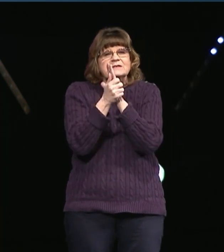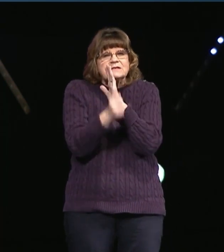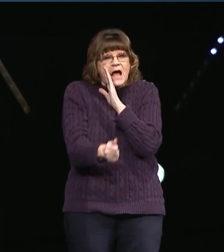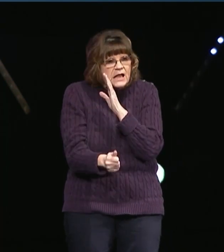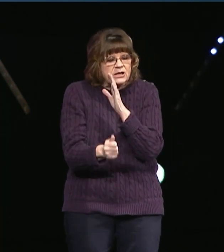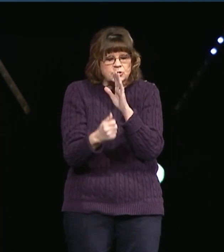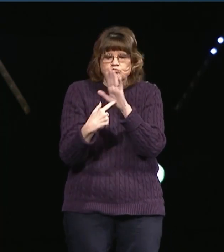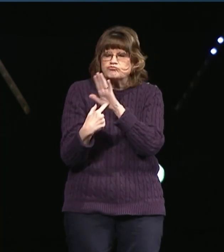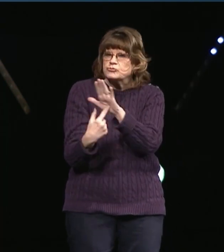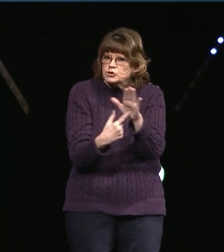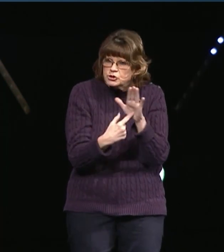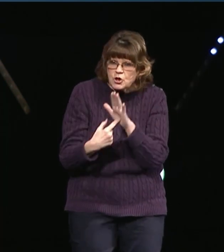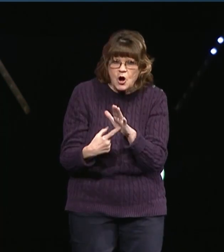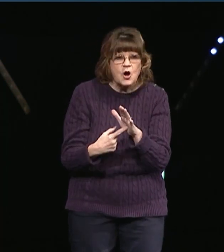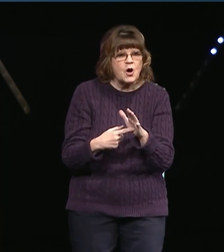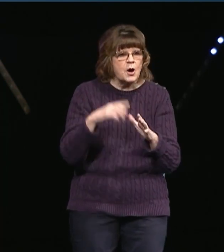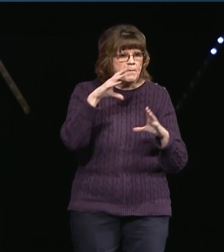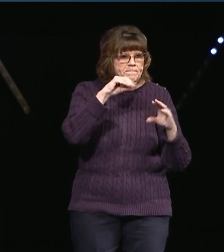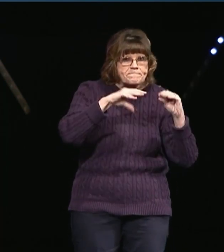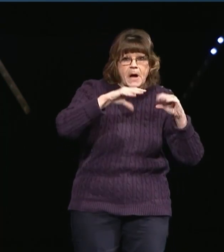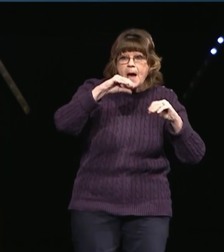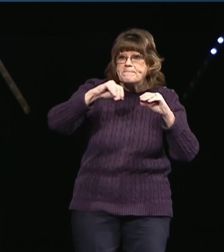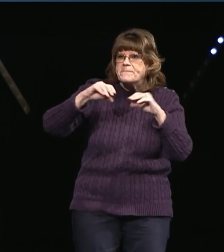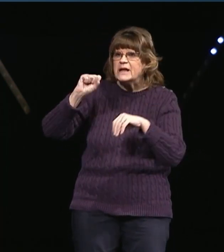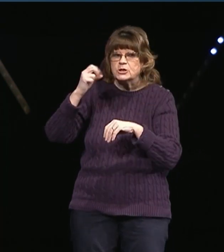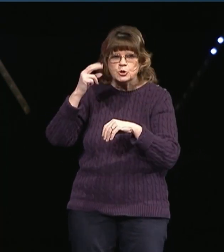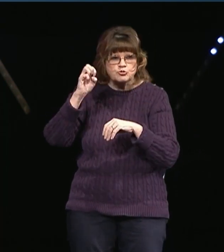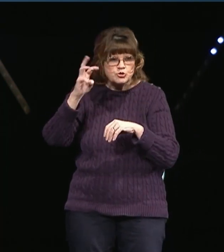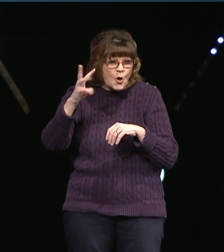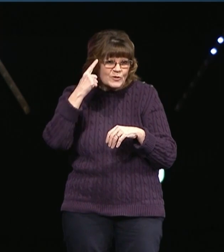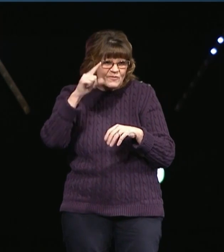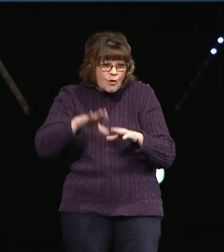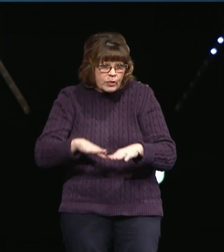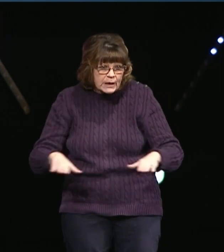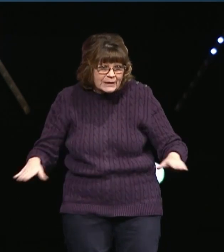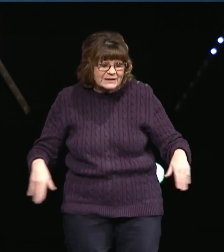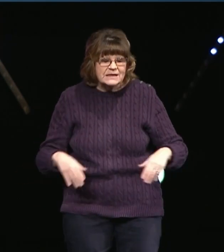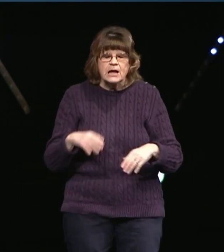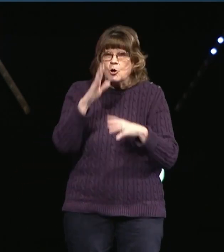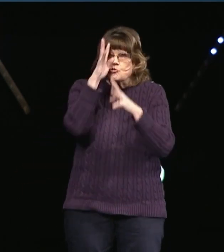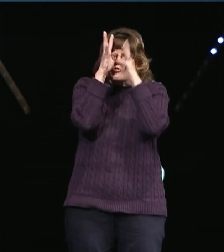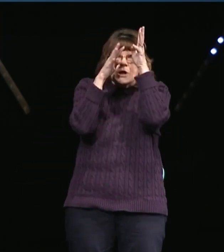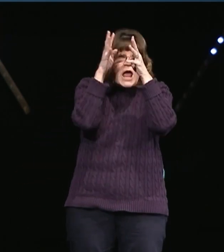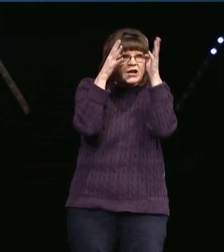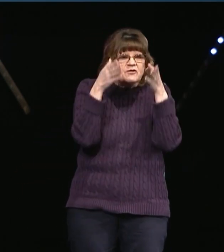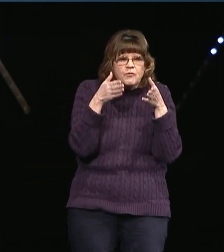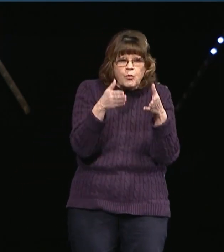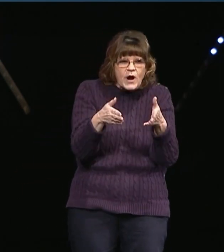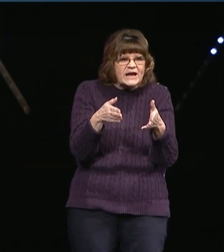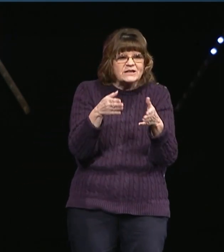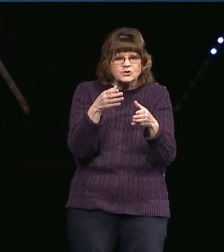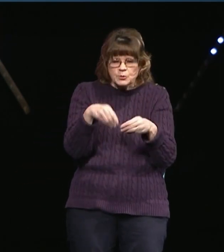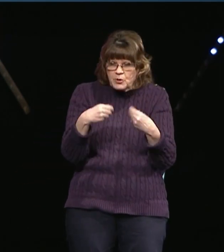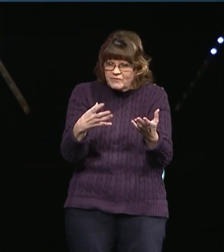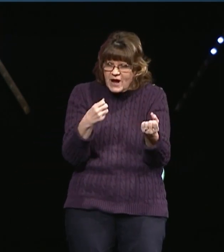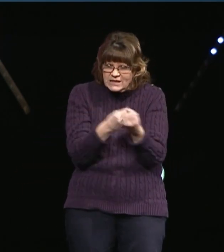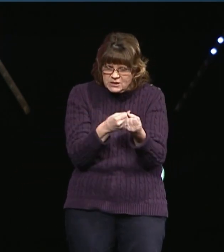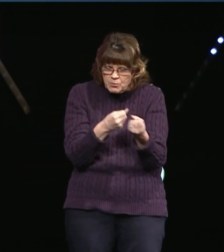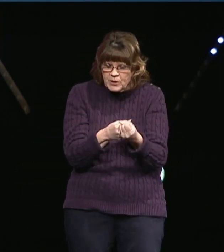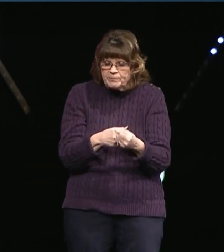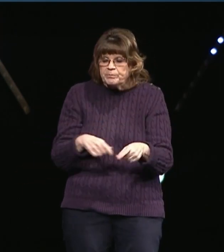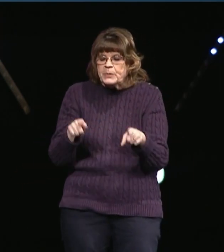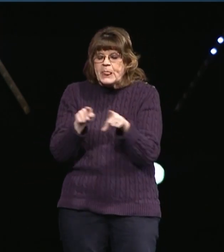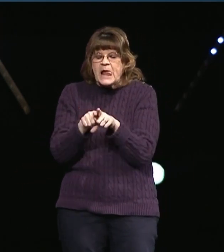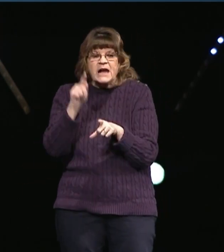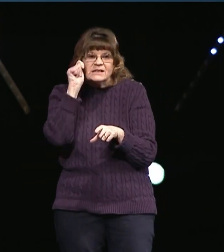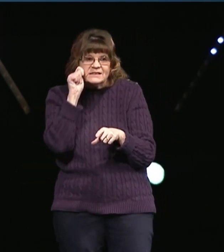with Kool-Aid stands and puppet shows for the neighbors. He always looked for creative ways to provide support. As a teen, he